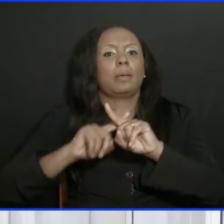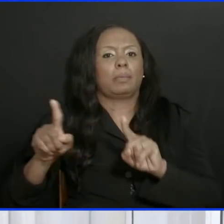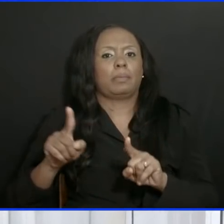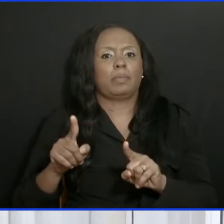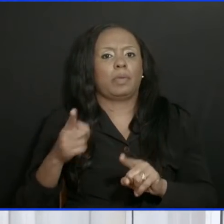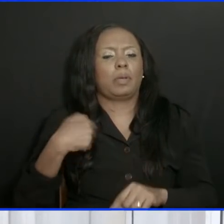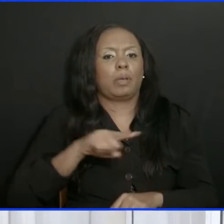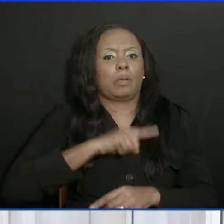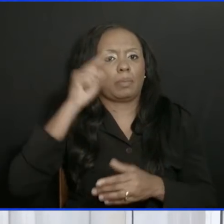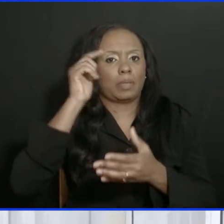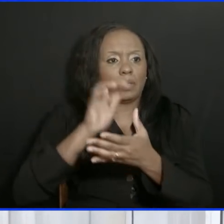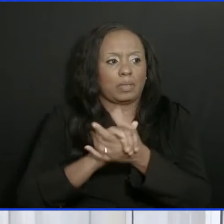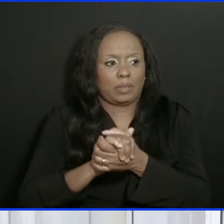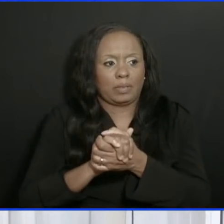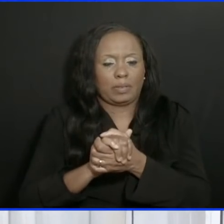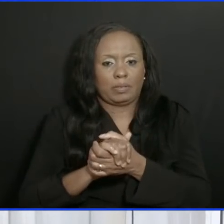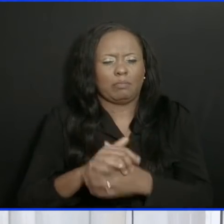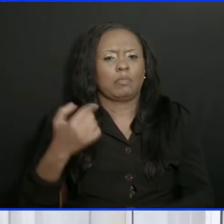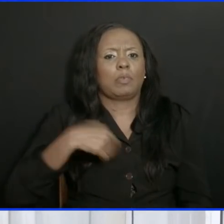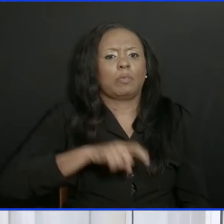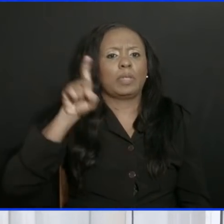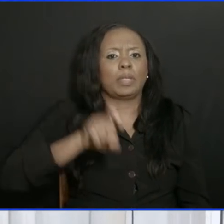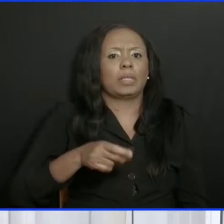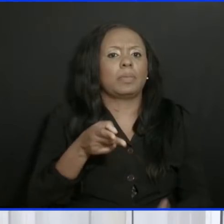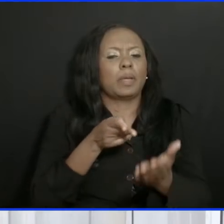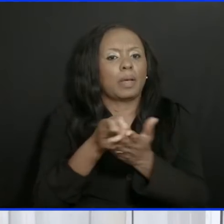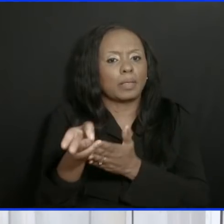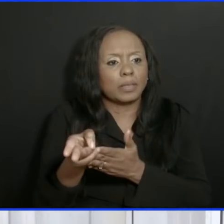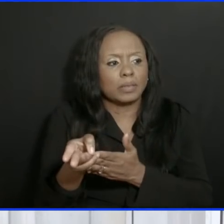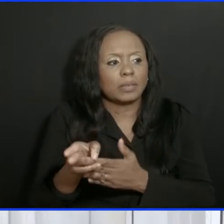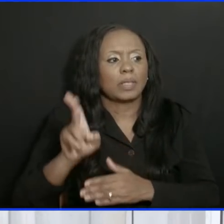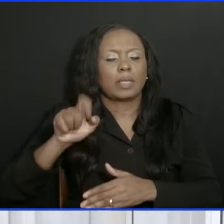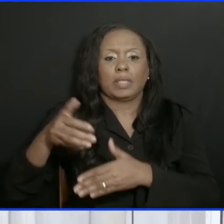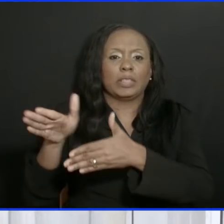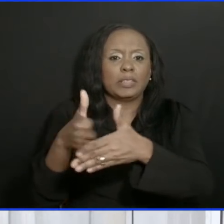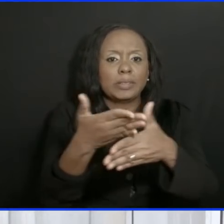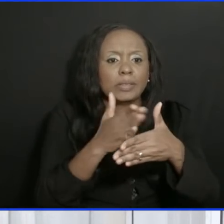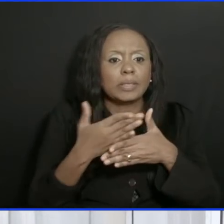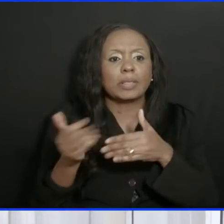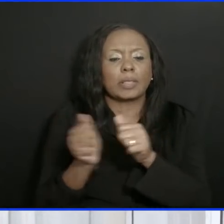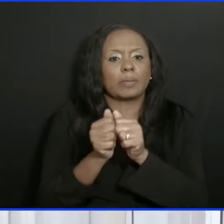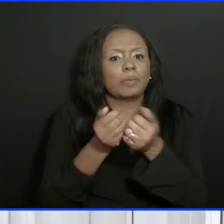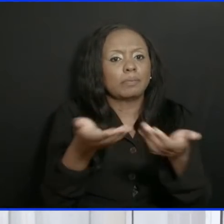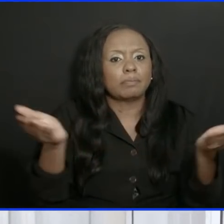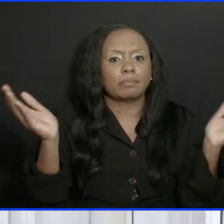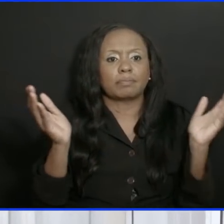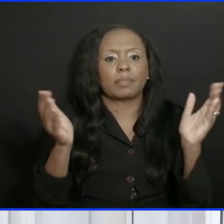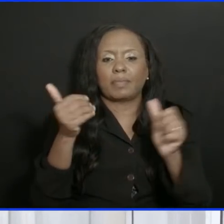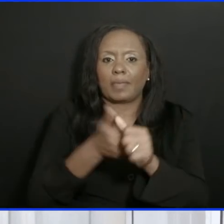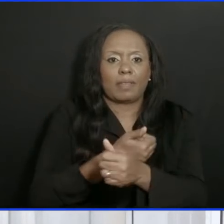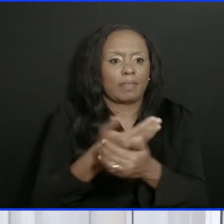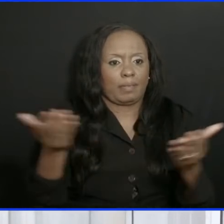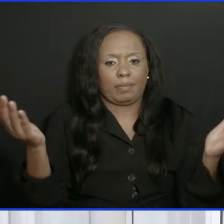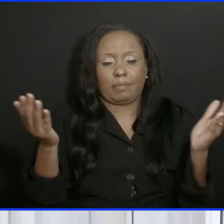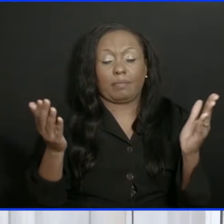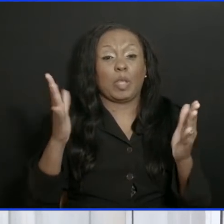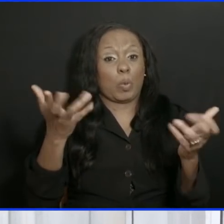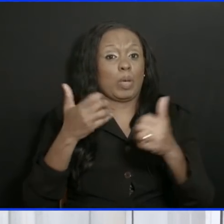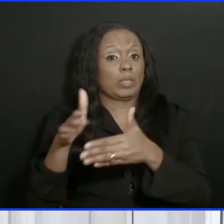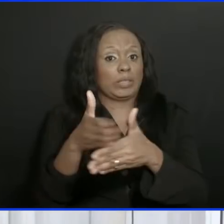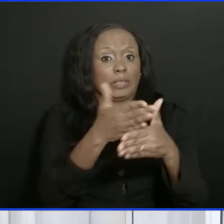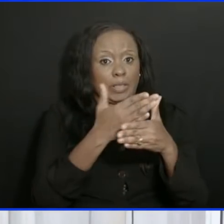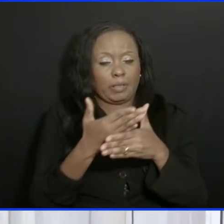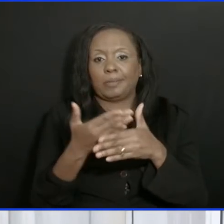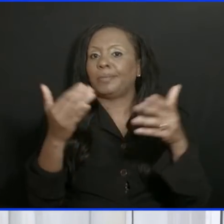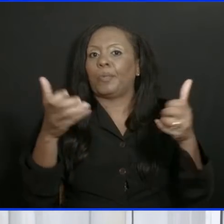the view, that we need to be frank and to share with Barbadians at all times that which we know and that which we are